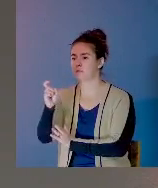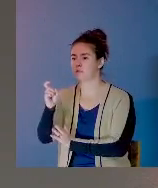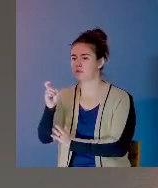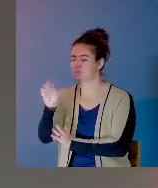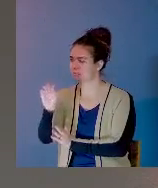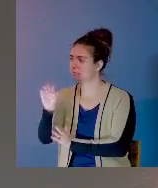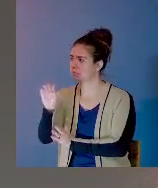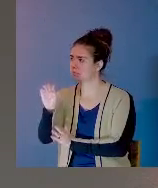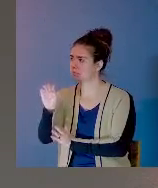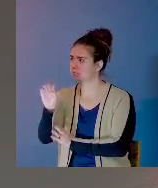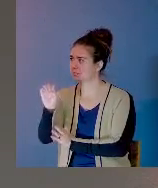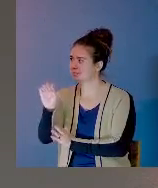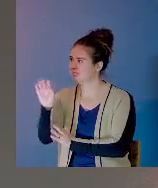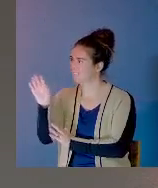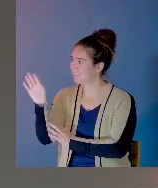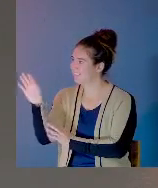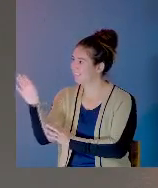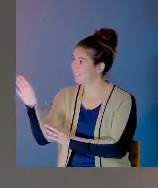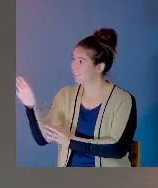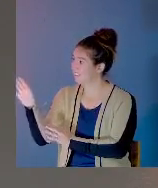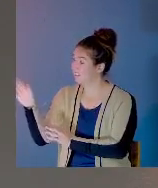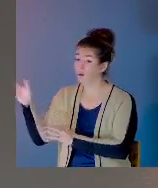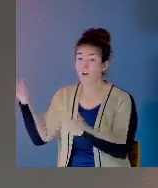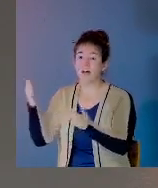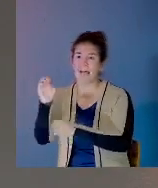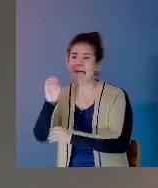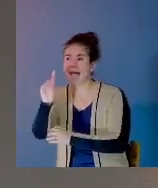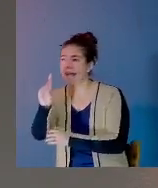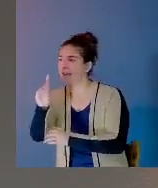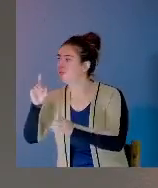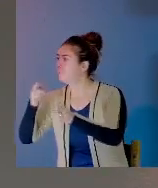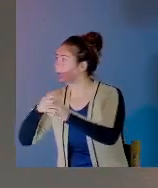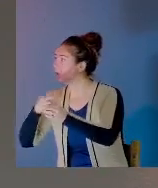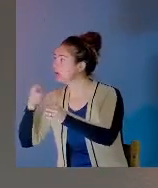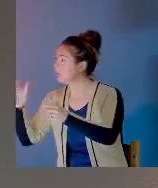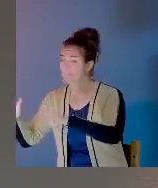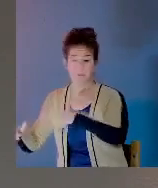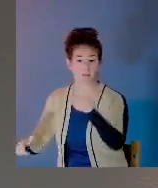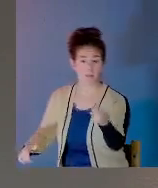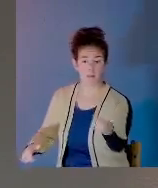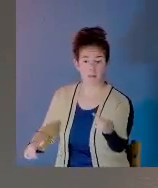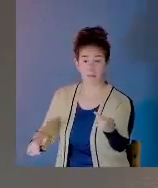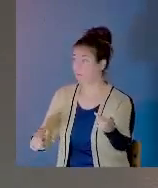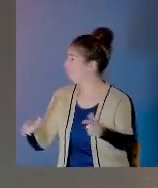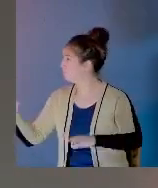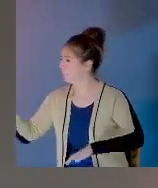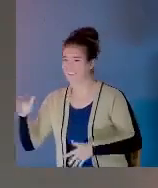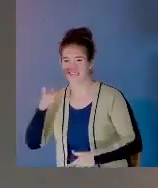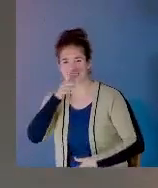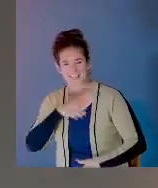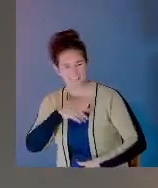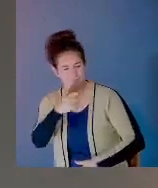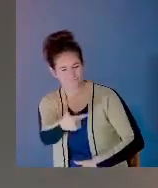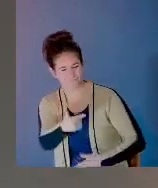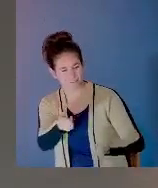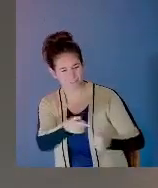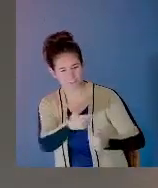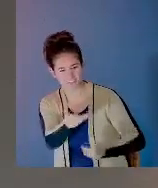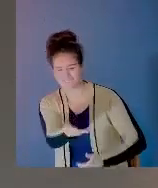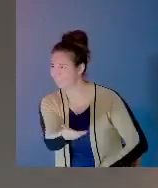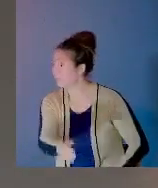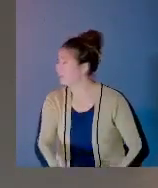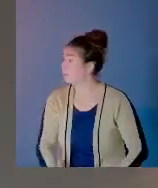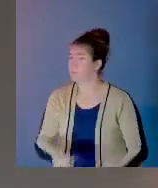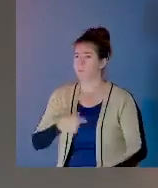We'll let Deja, I'll tell you Ed first, and then Deja, okay? She can go first. You want to come first? Ladies first. Okay. I often refer to the book of